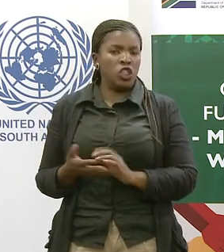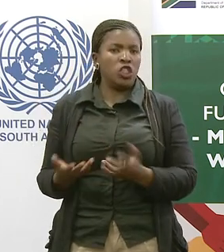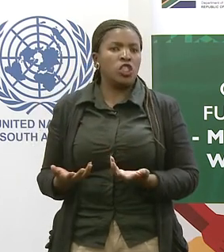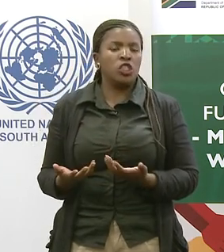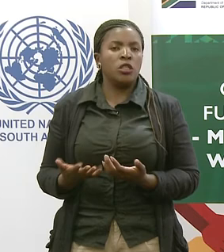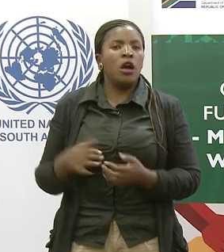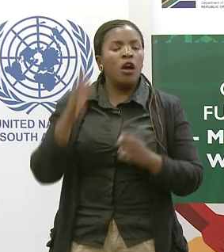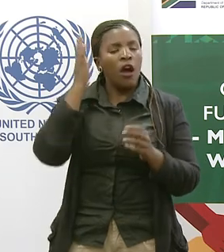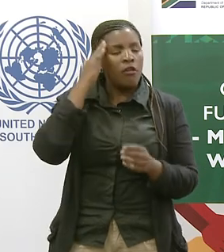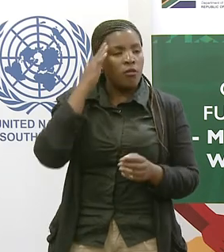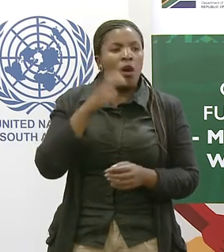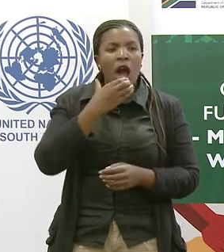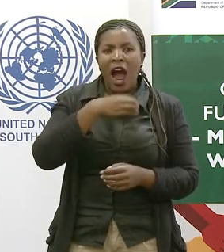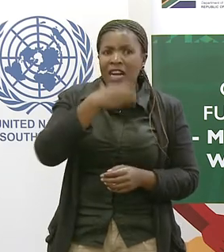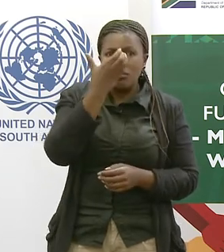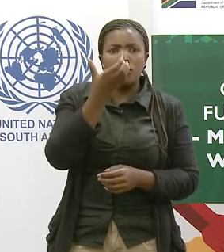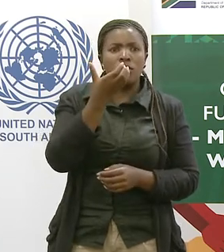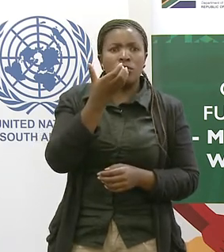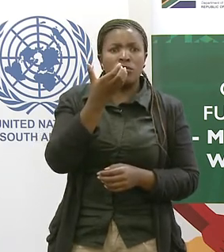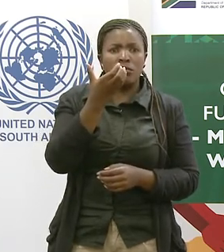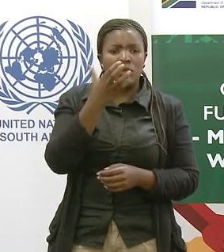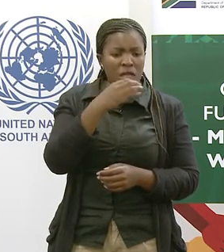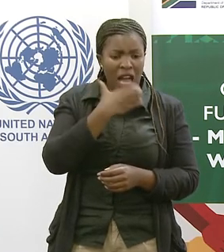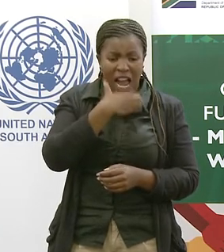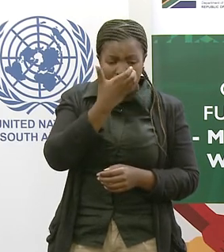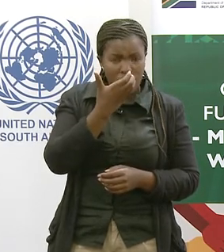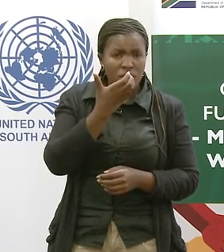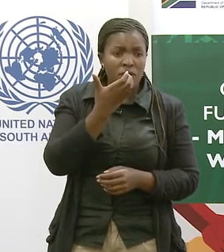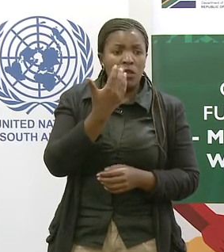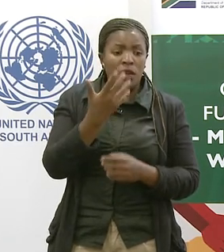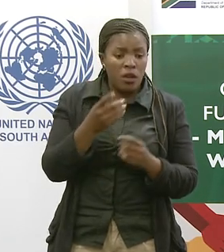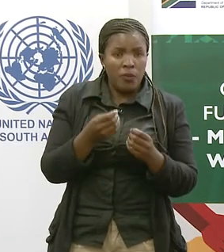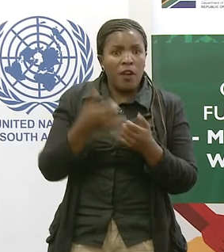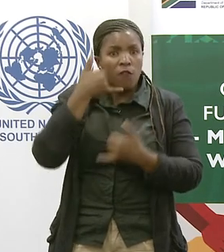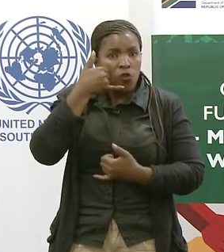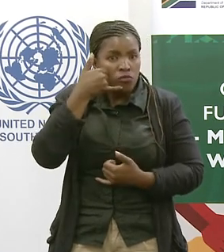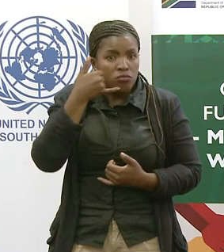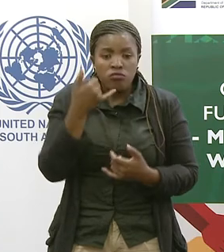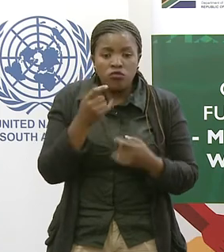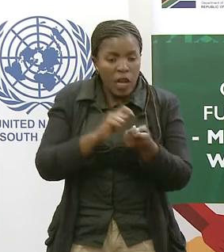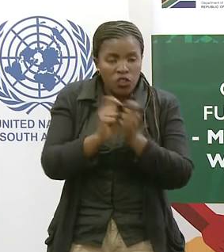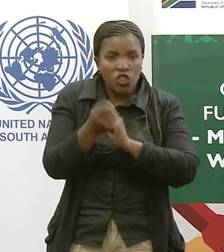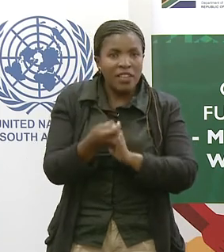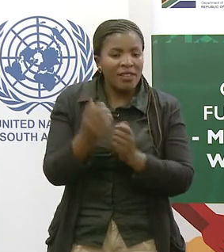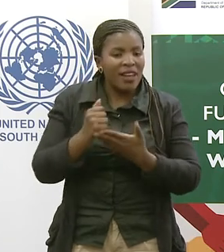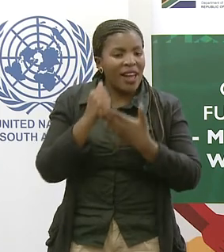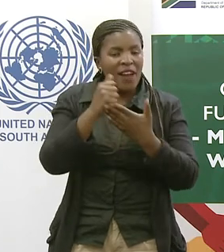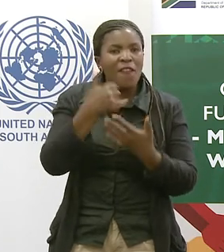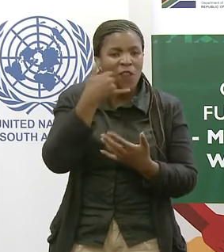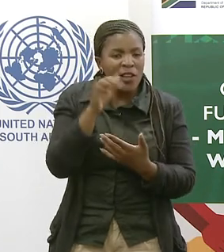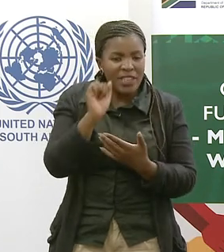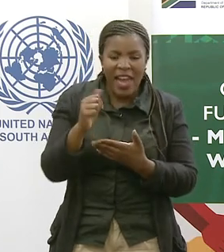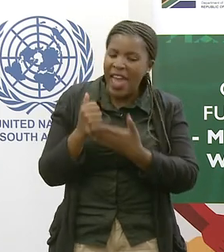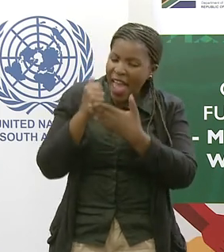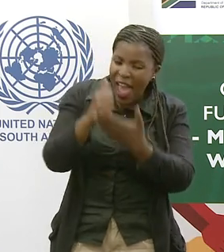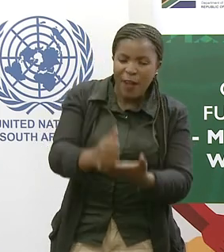only because they make more money out of it, that's all. It's a money thing. So if we said we will give the Jacob Zuma and